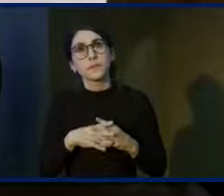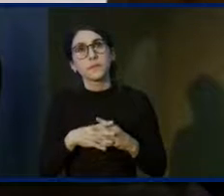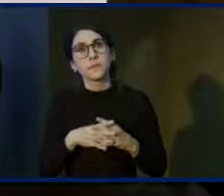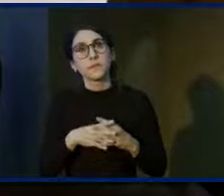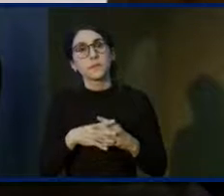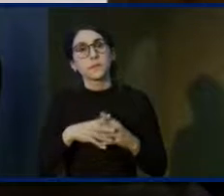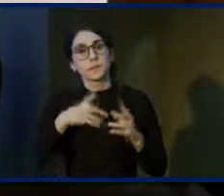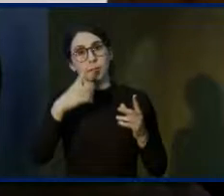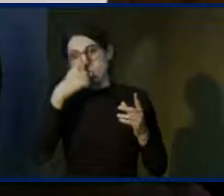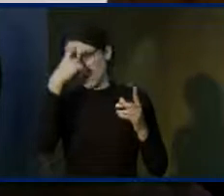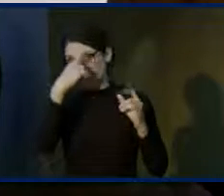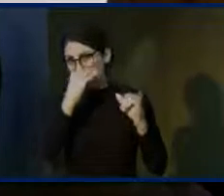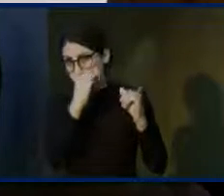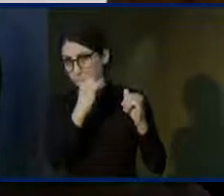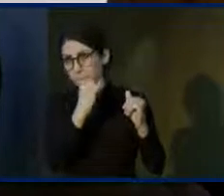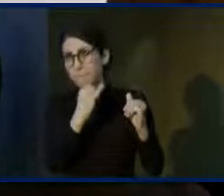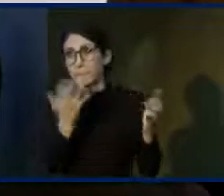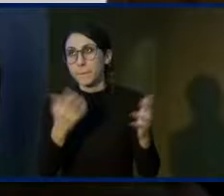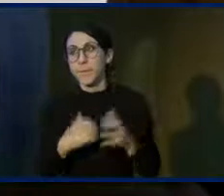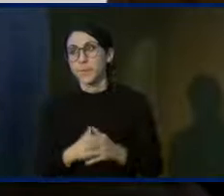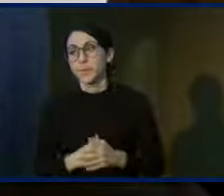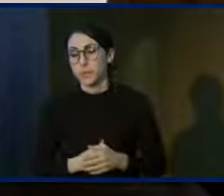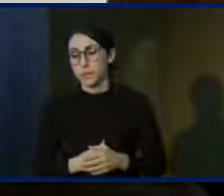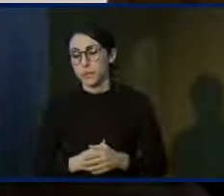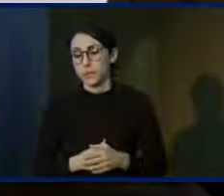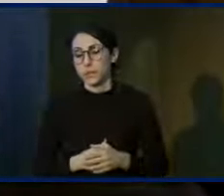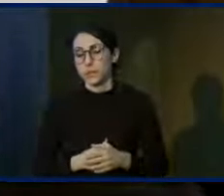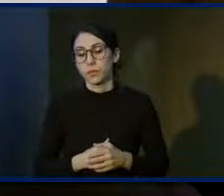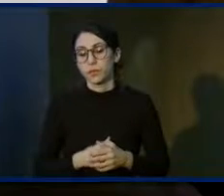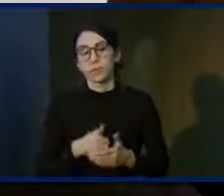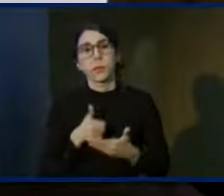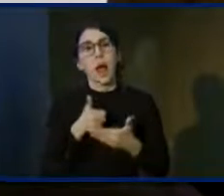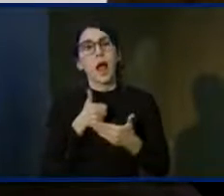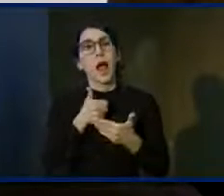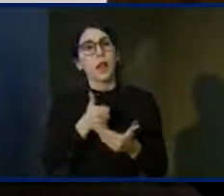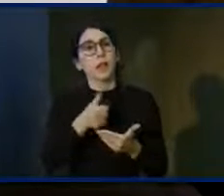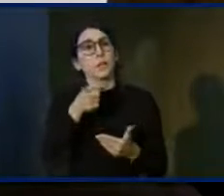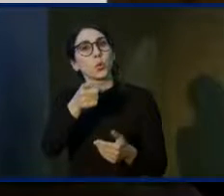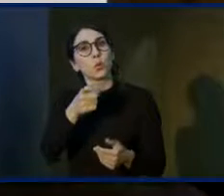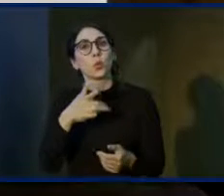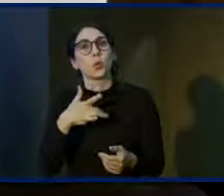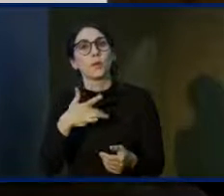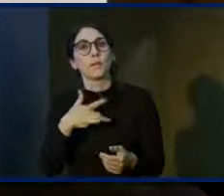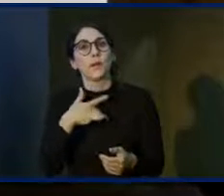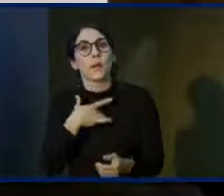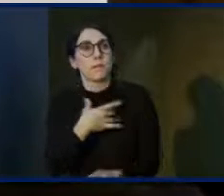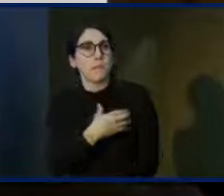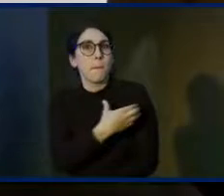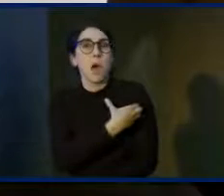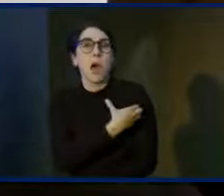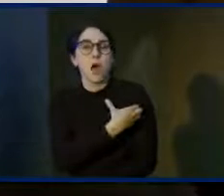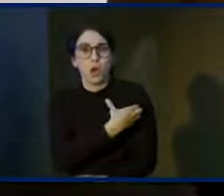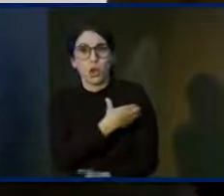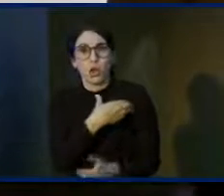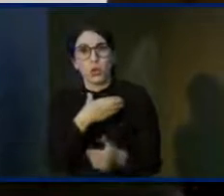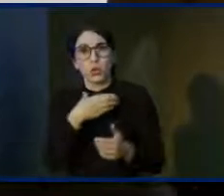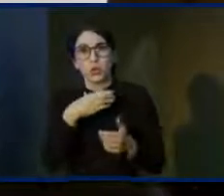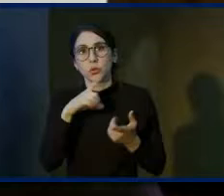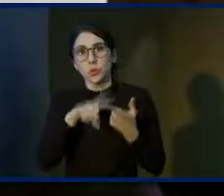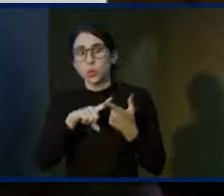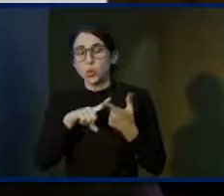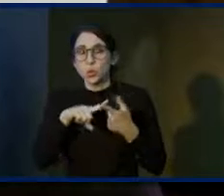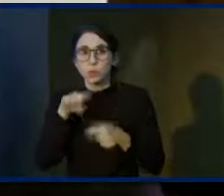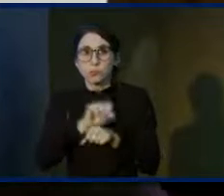like-minded, in a sense, to give you the power to do what is necessary, to collaborate